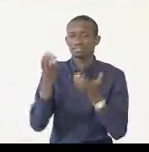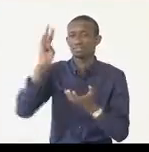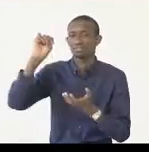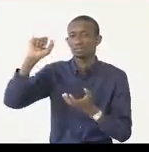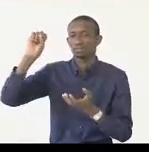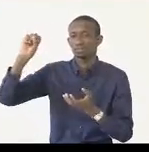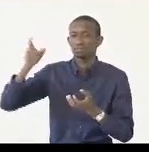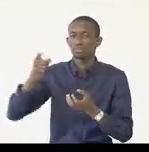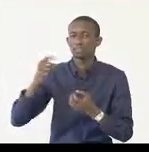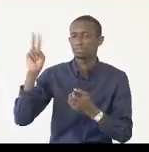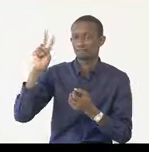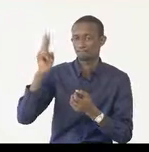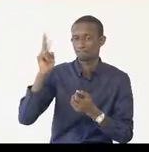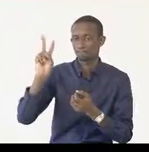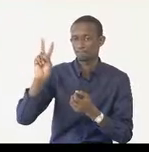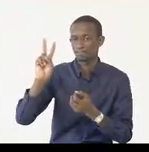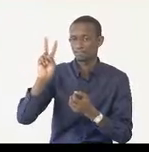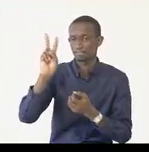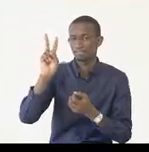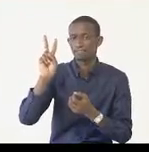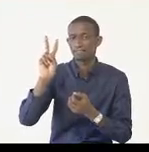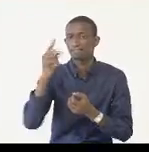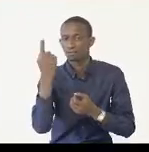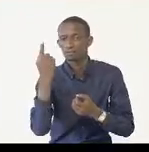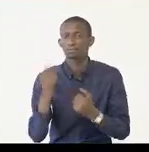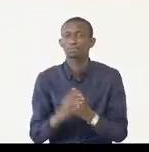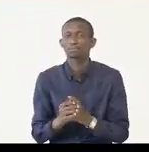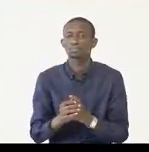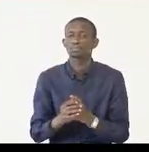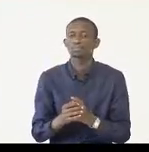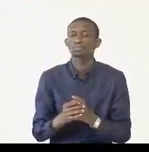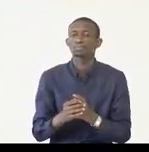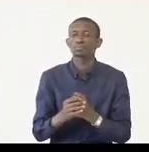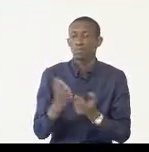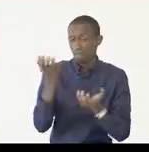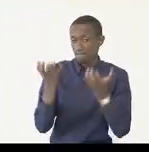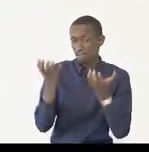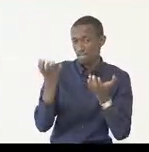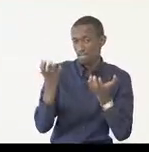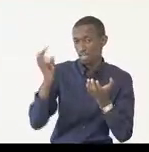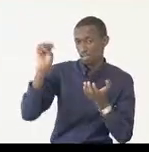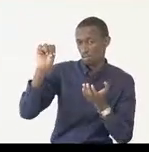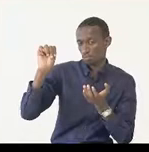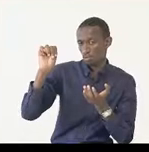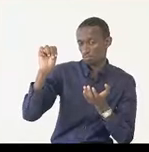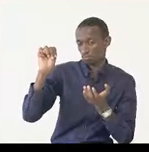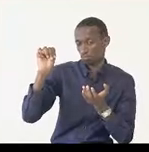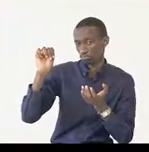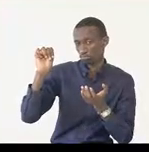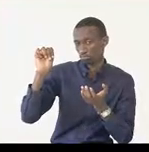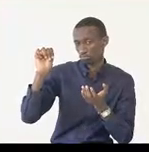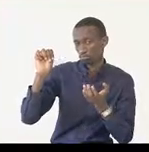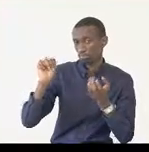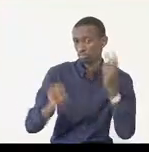speed V1, okay? We have M2 and it has